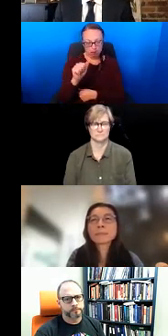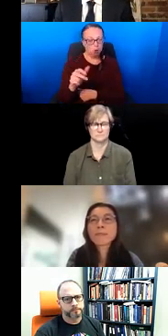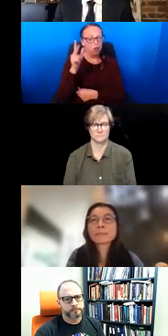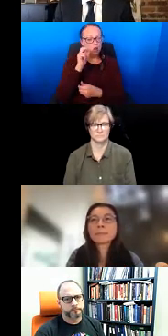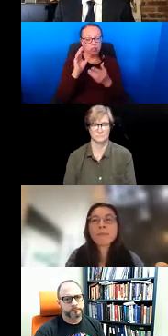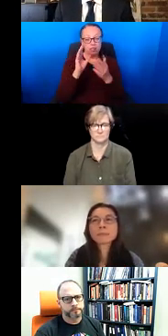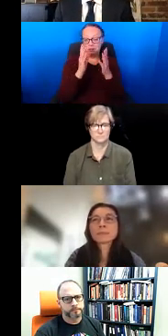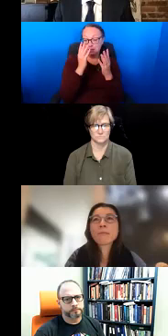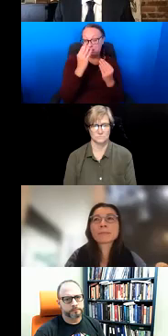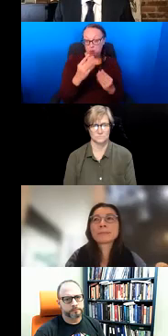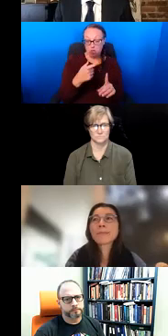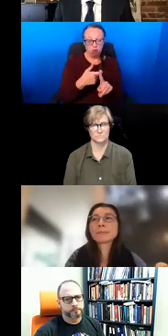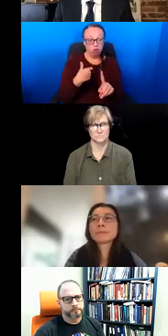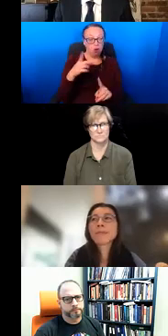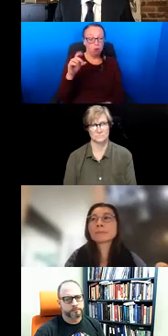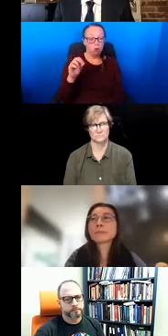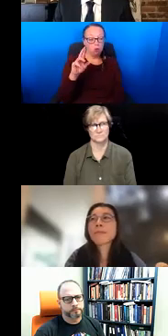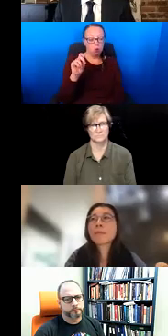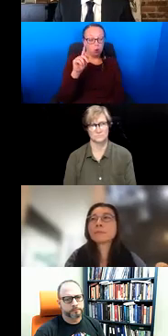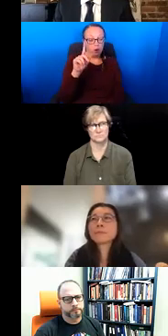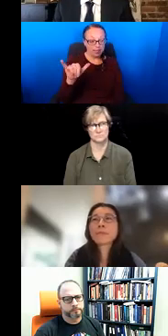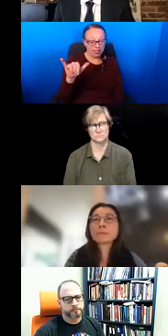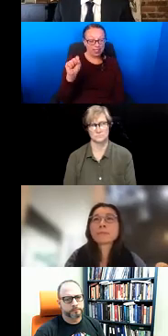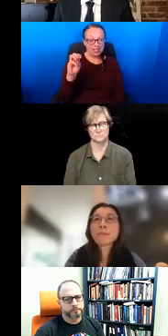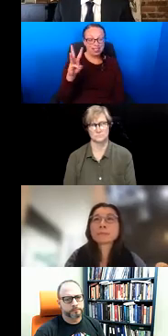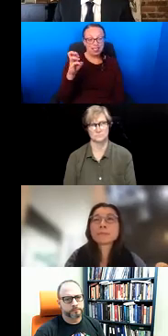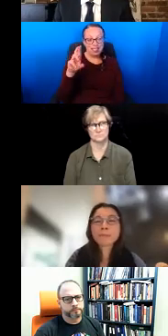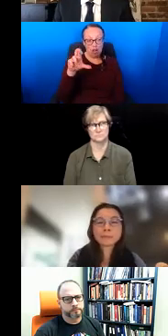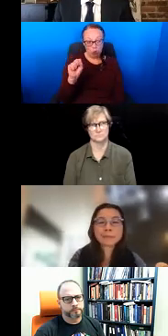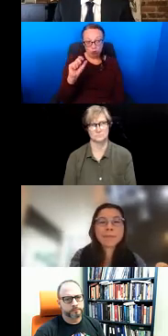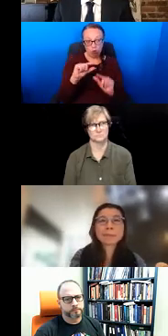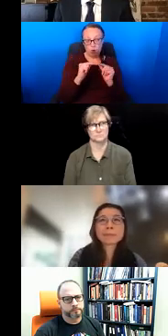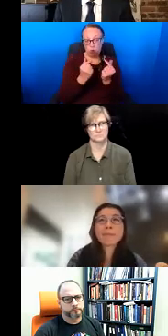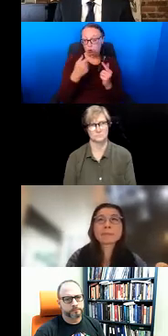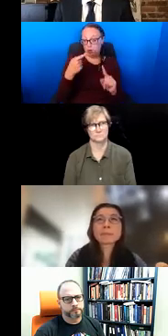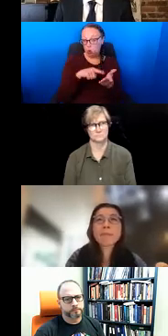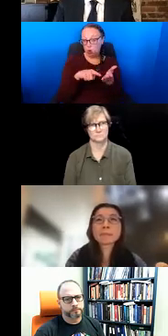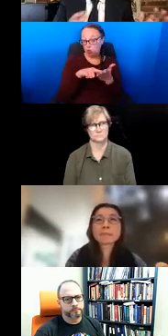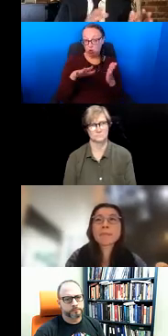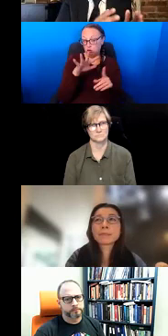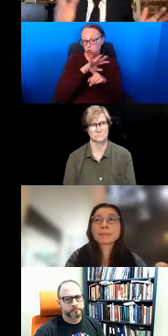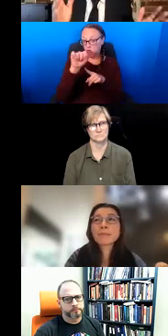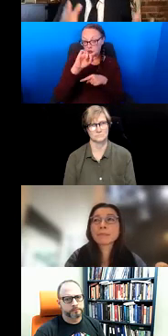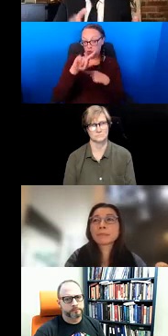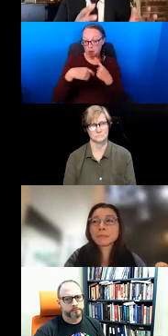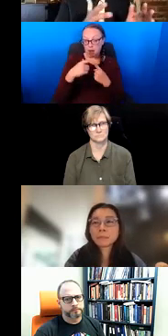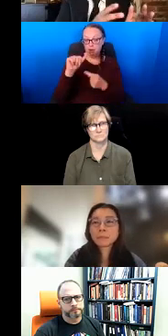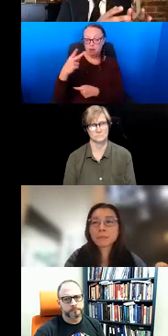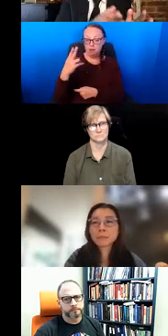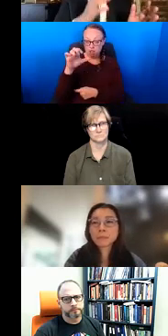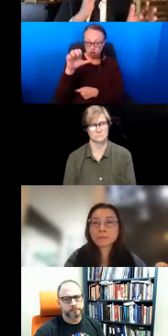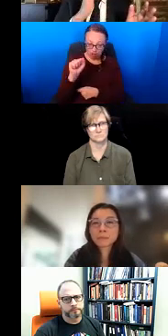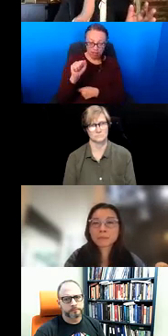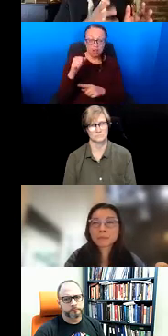group in Germany, and sort of outstanding researchers in aphasia. What they are known to do, amongst many other